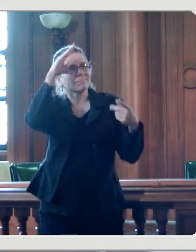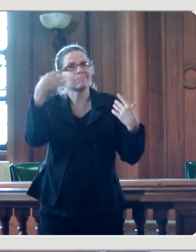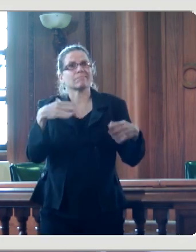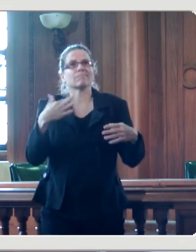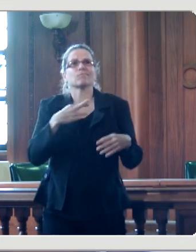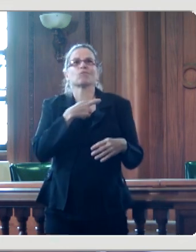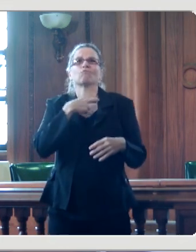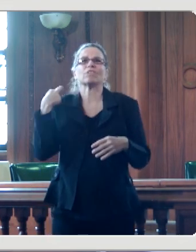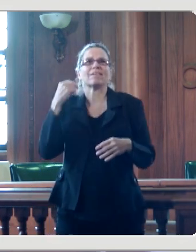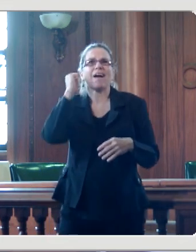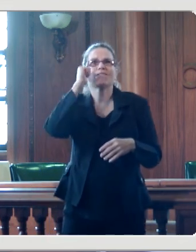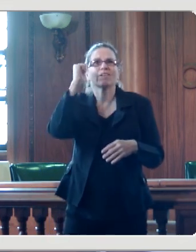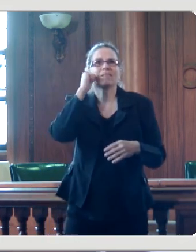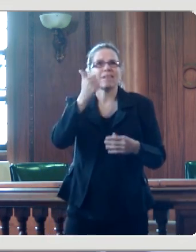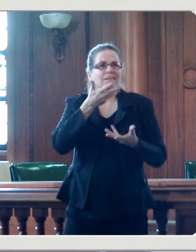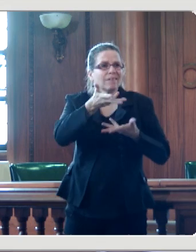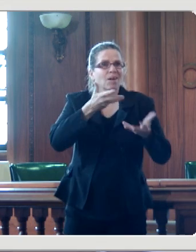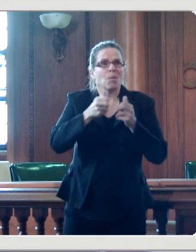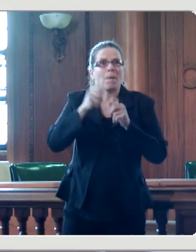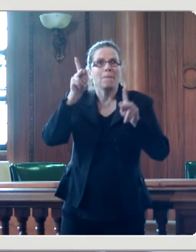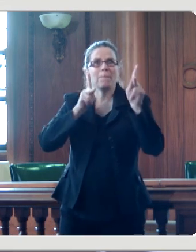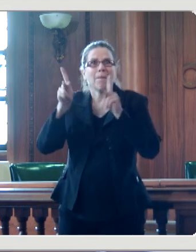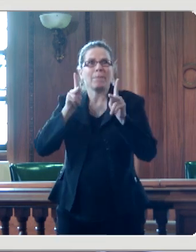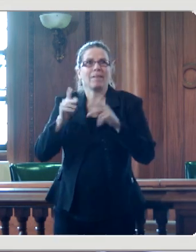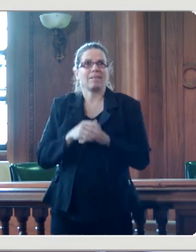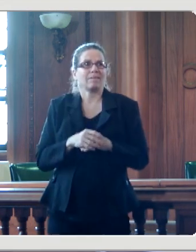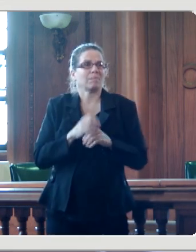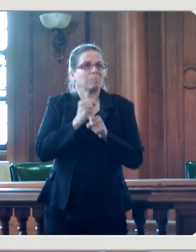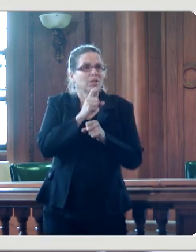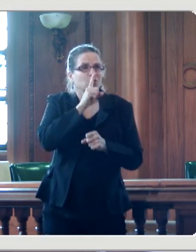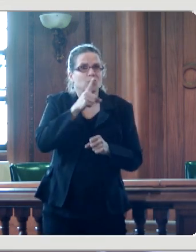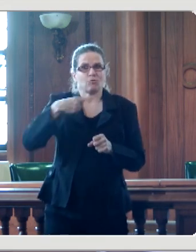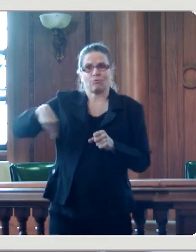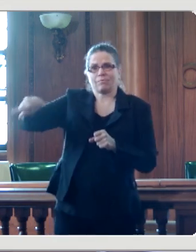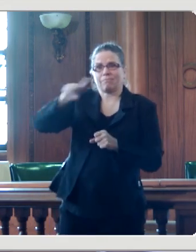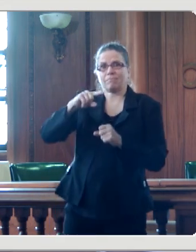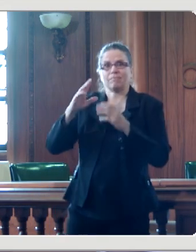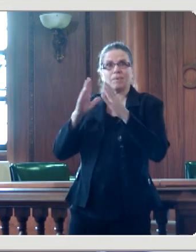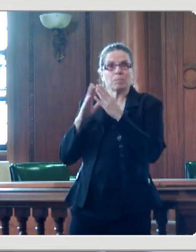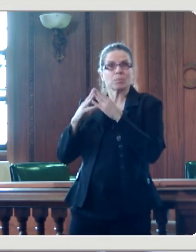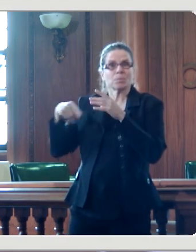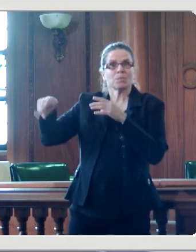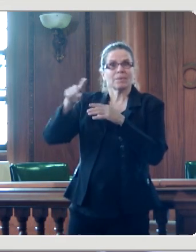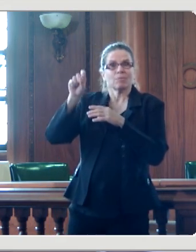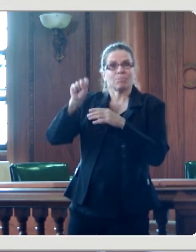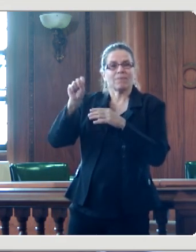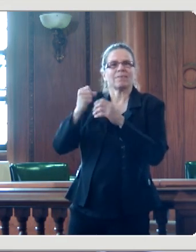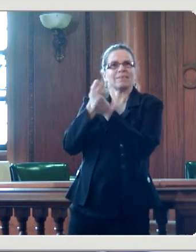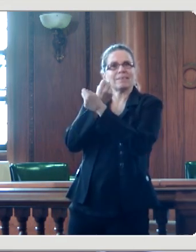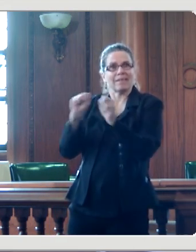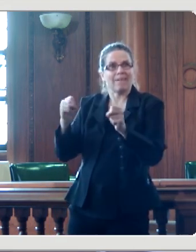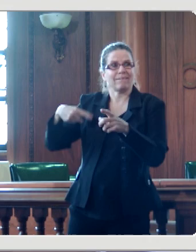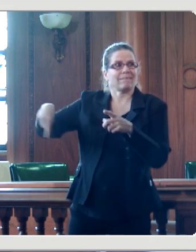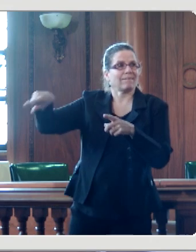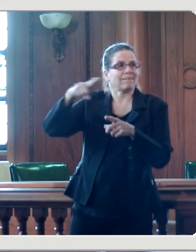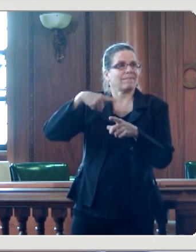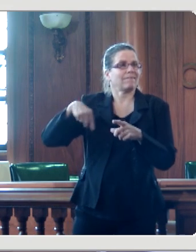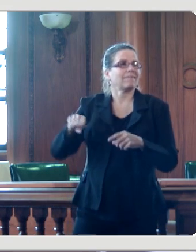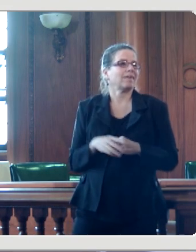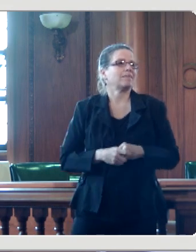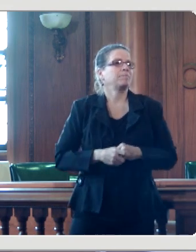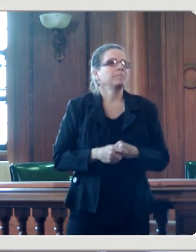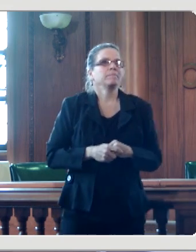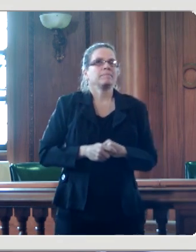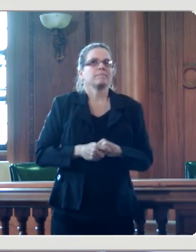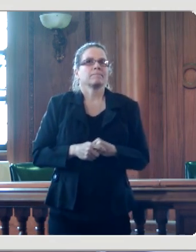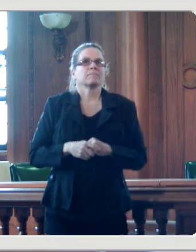in order to keep our city services going. With that, I'll bring up the Fire Commissioner of the City of Springfield, Bernard B.J.